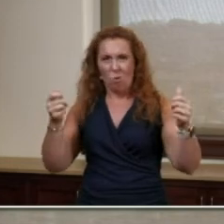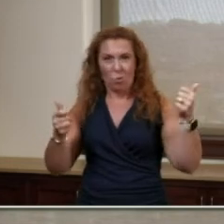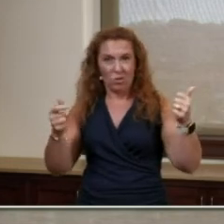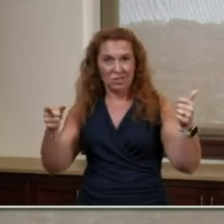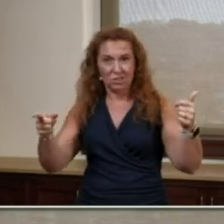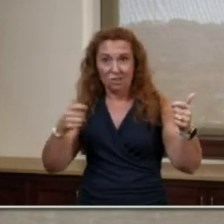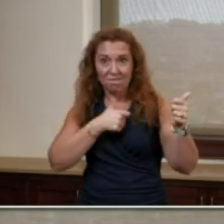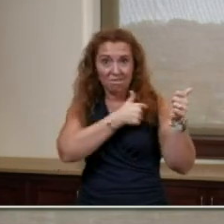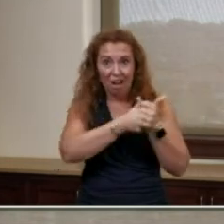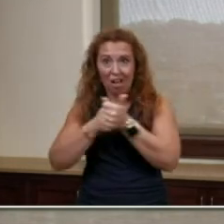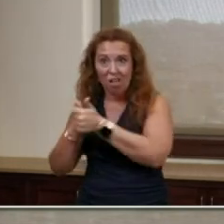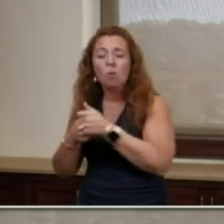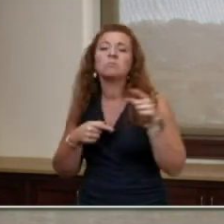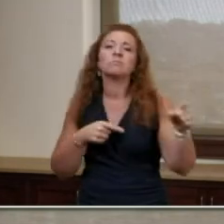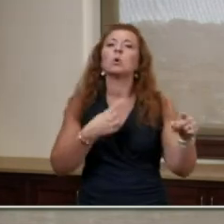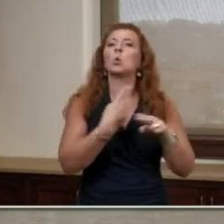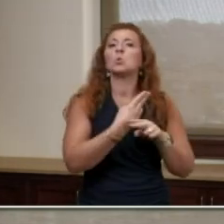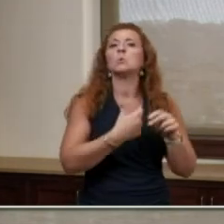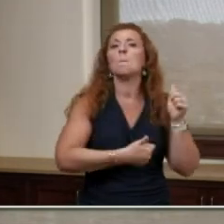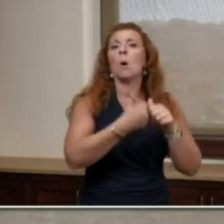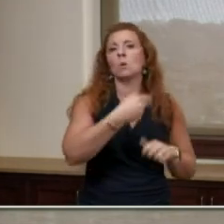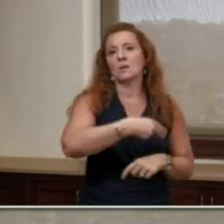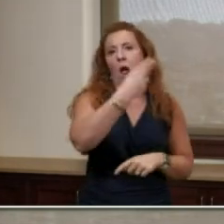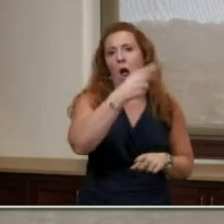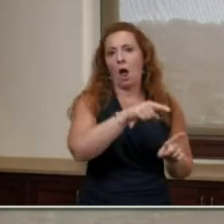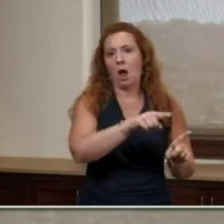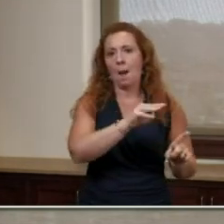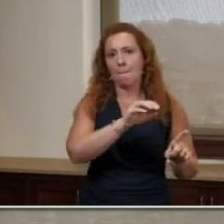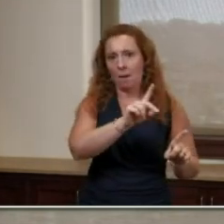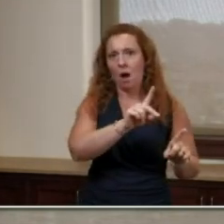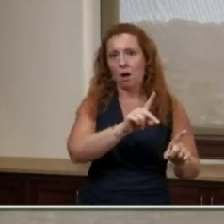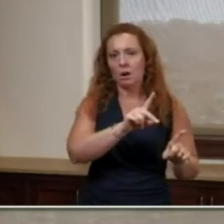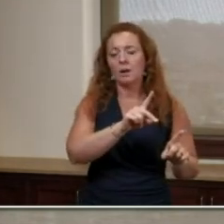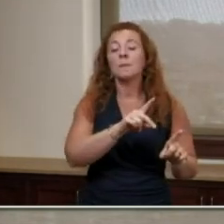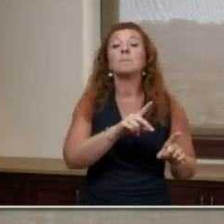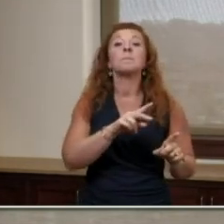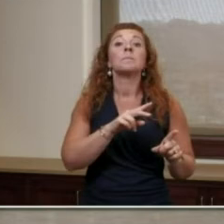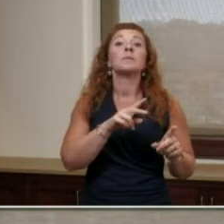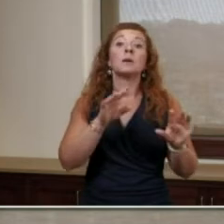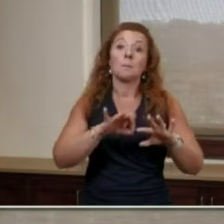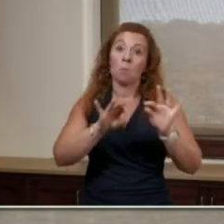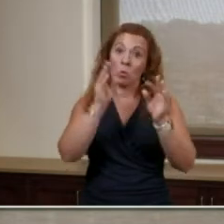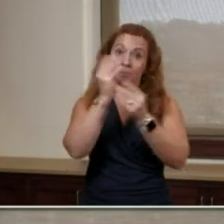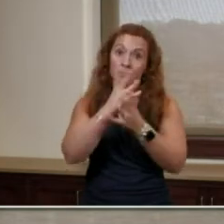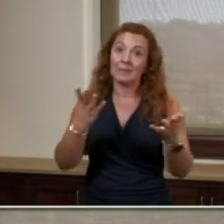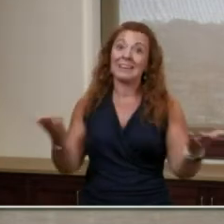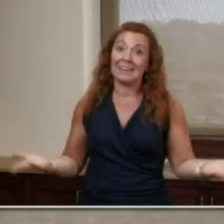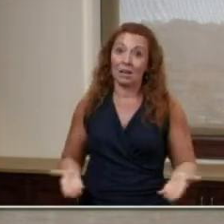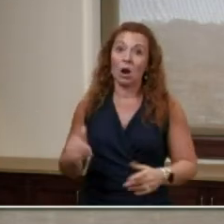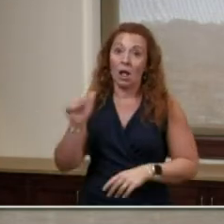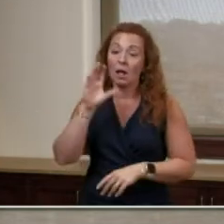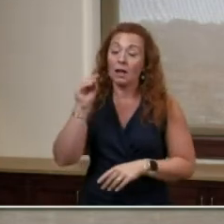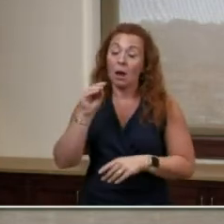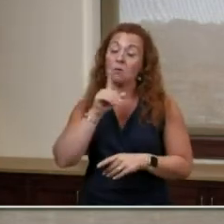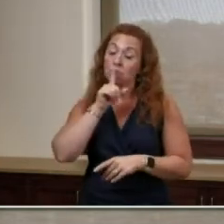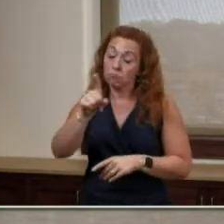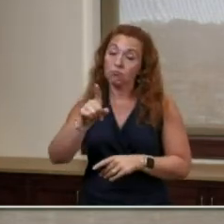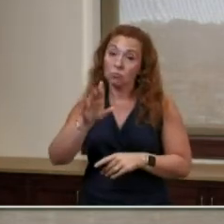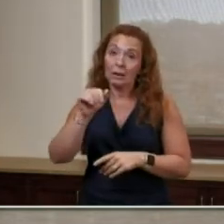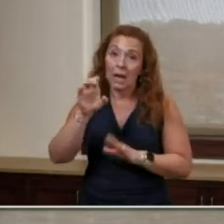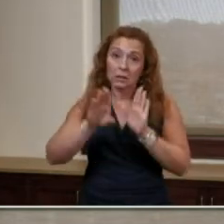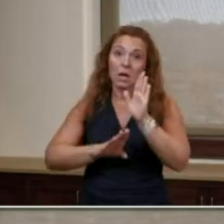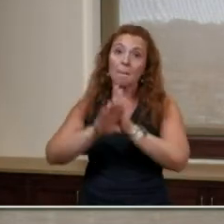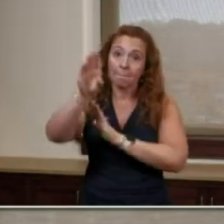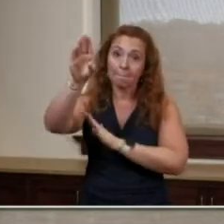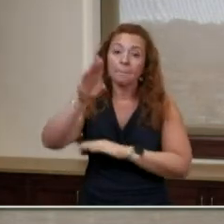region's transmission status. So it's important also to note that our cases are certainly rising here in Allegheny County. In